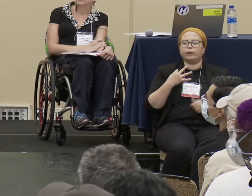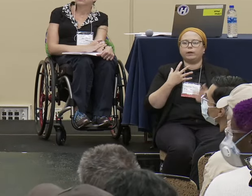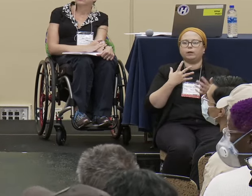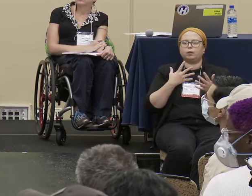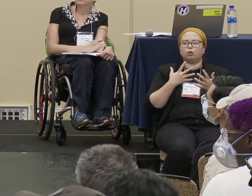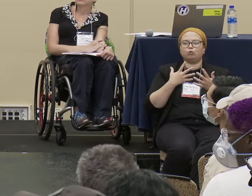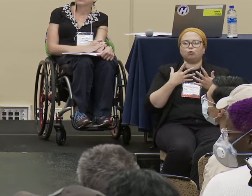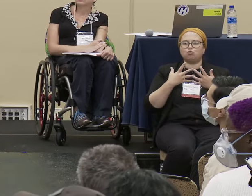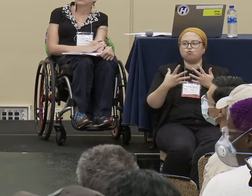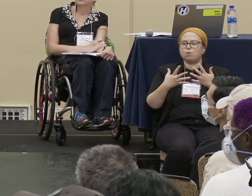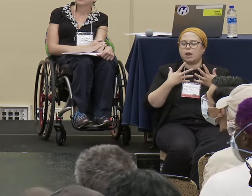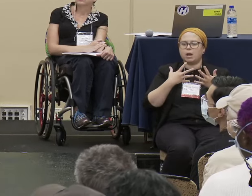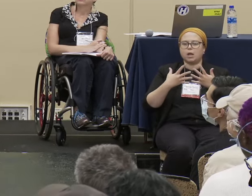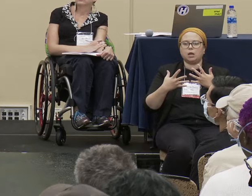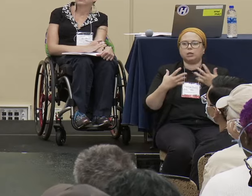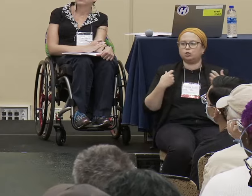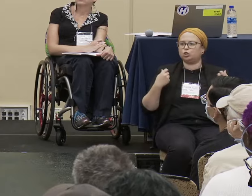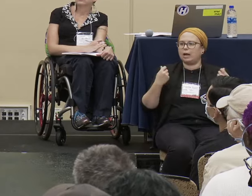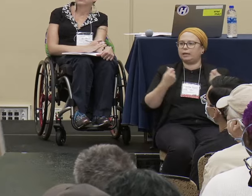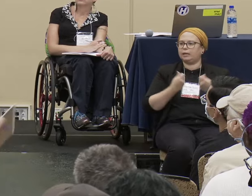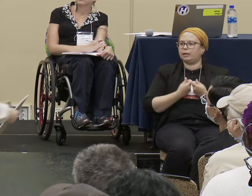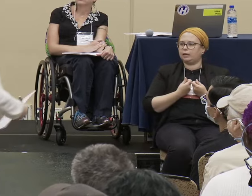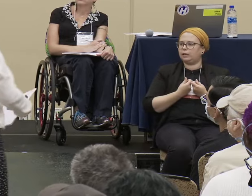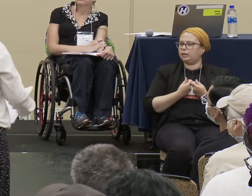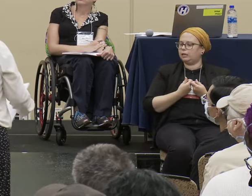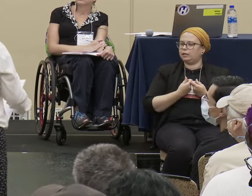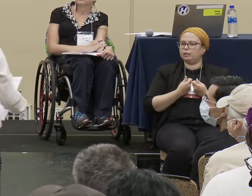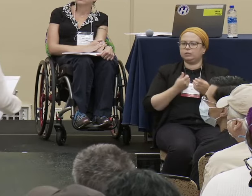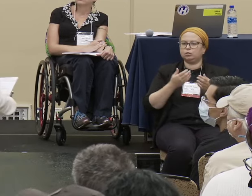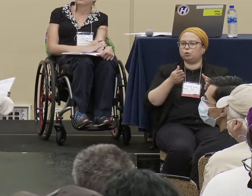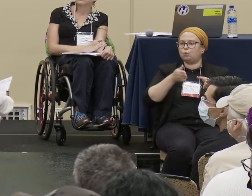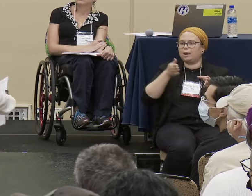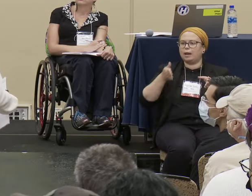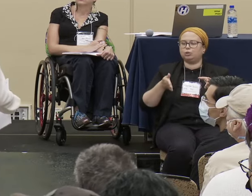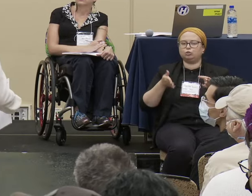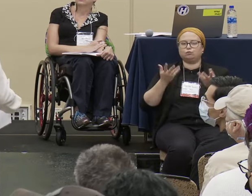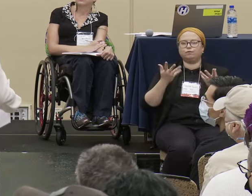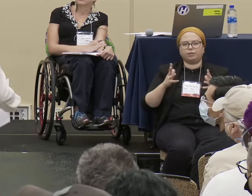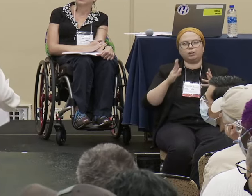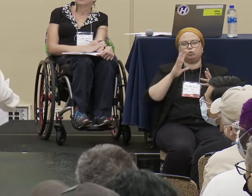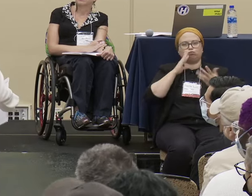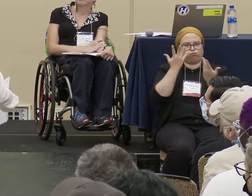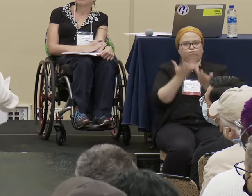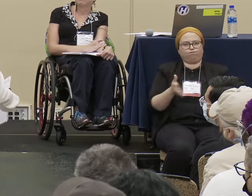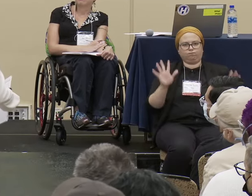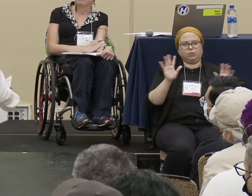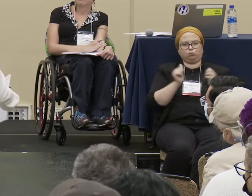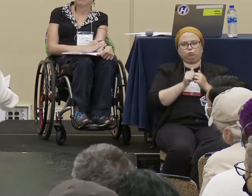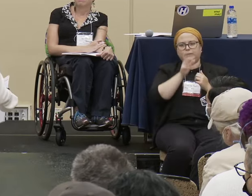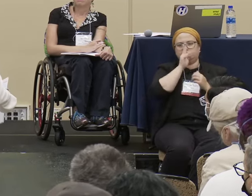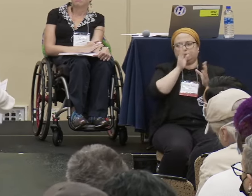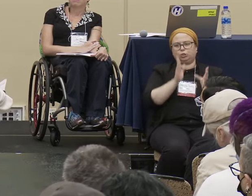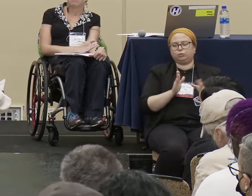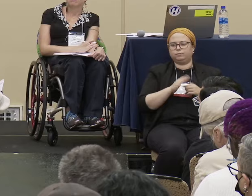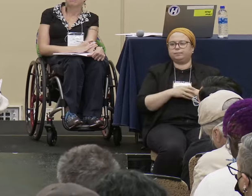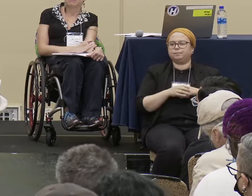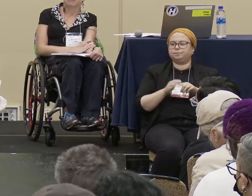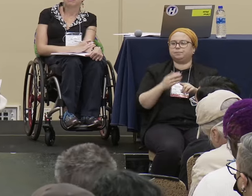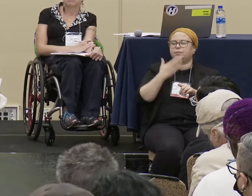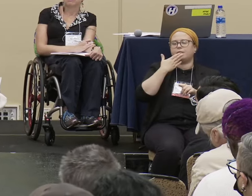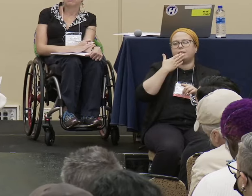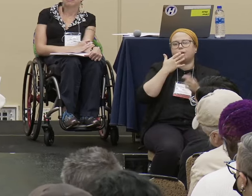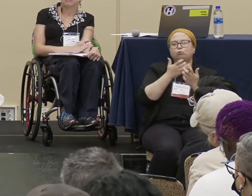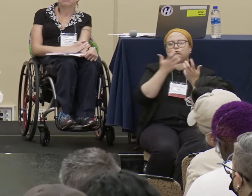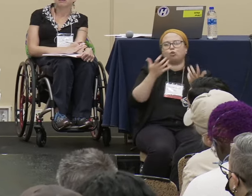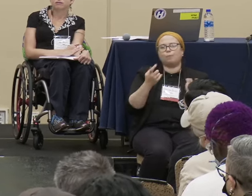jacket. Yep, you. And then right next to you after that. And that'll close us out. Thank you. Thank you so much